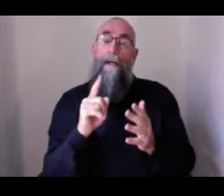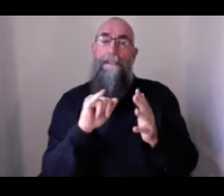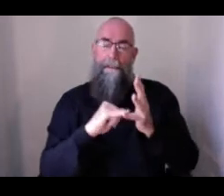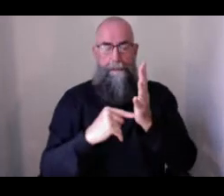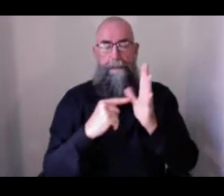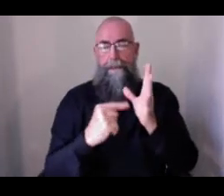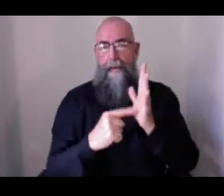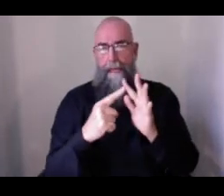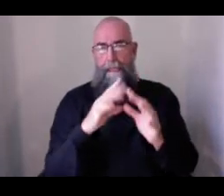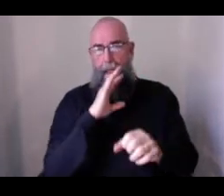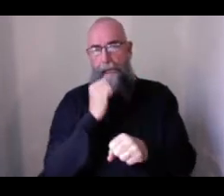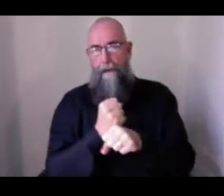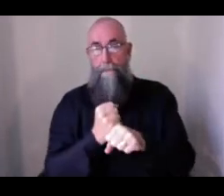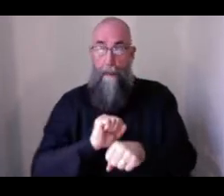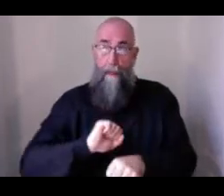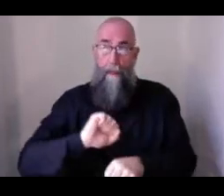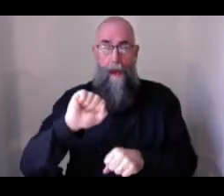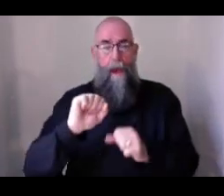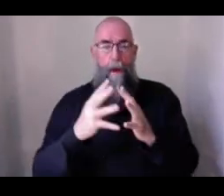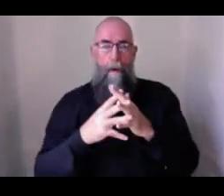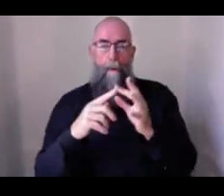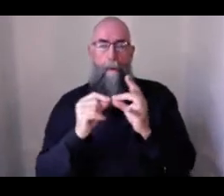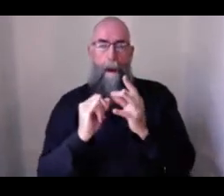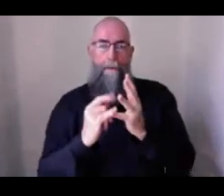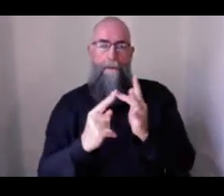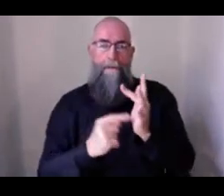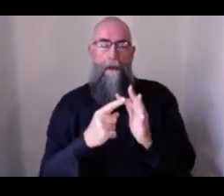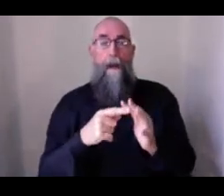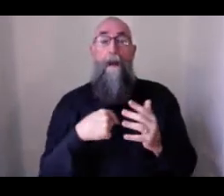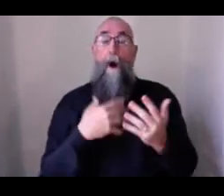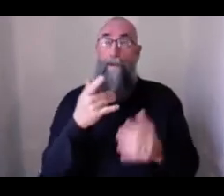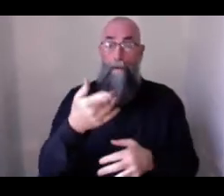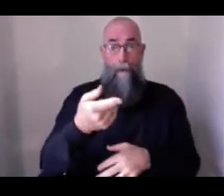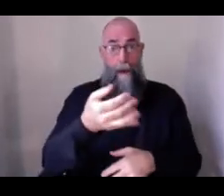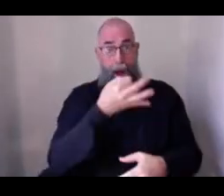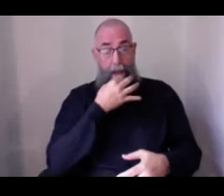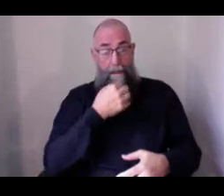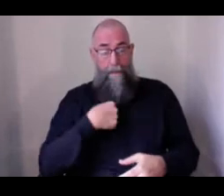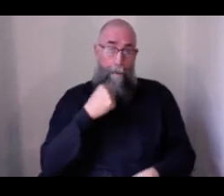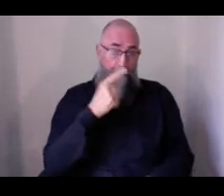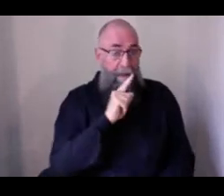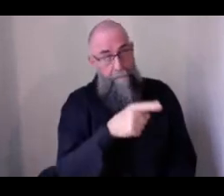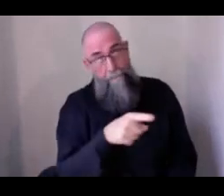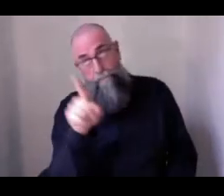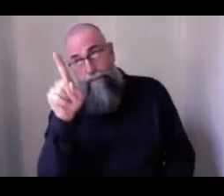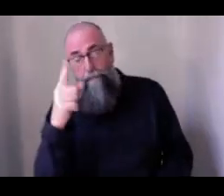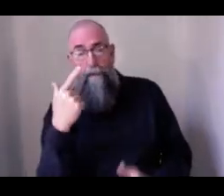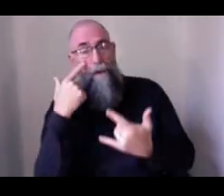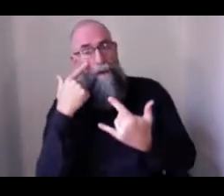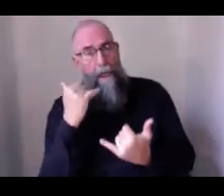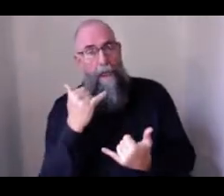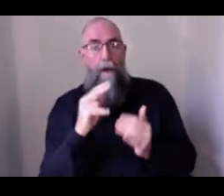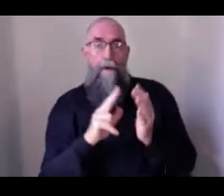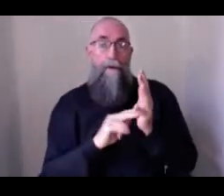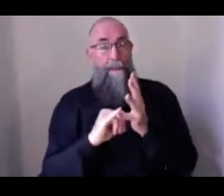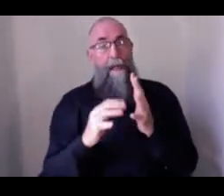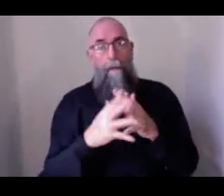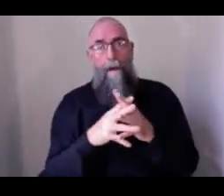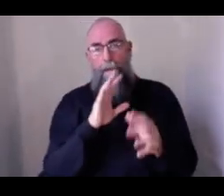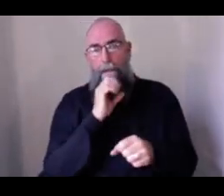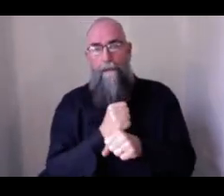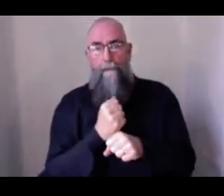can, often we will probably point you in that direction first, just to sort of have a look at what they say, because all we're doing often is